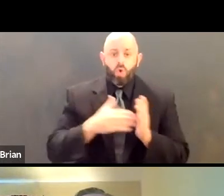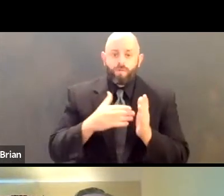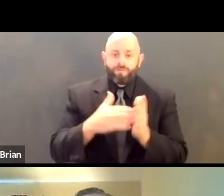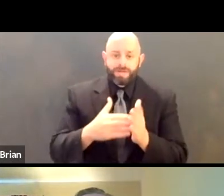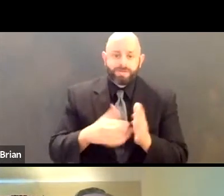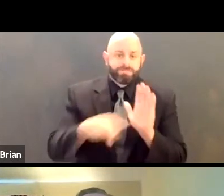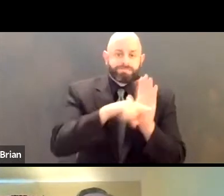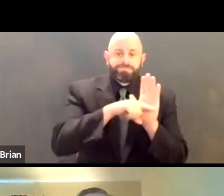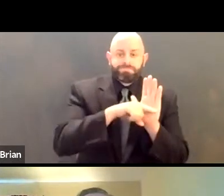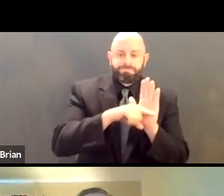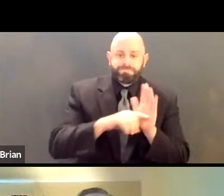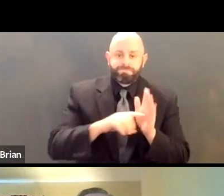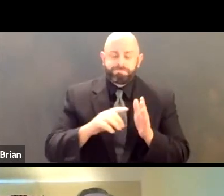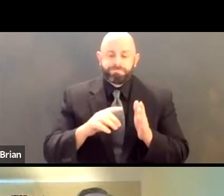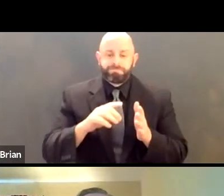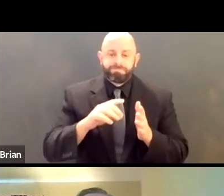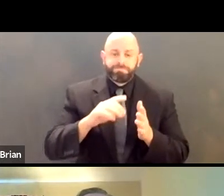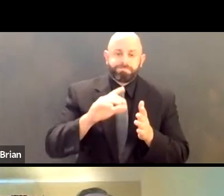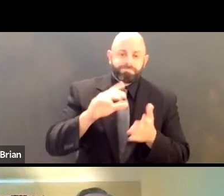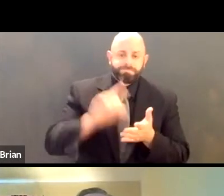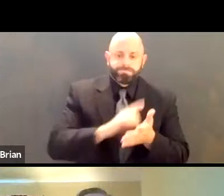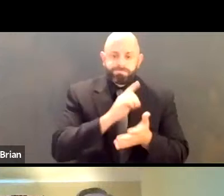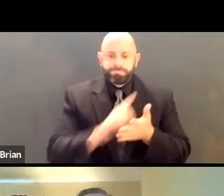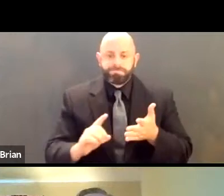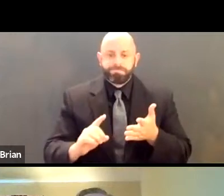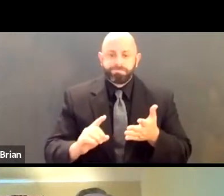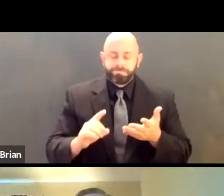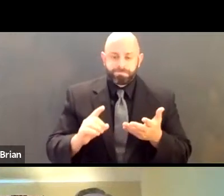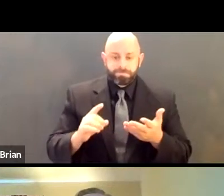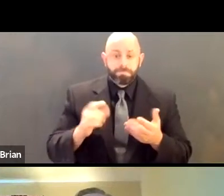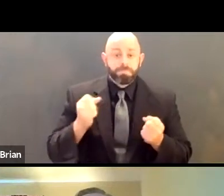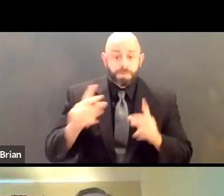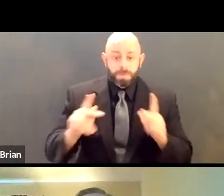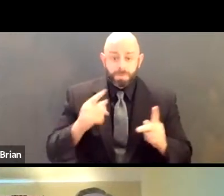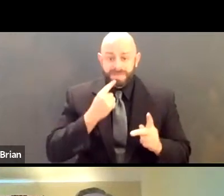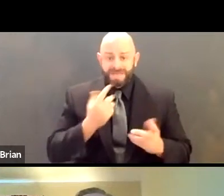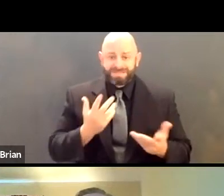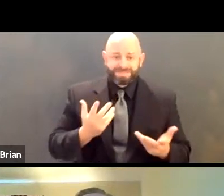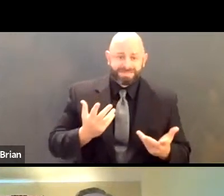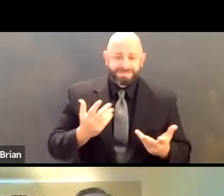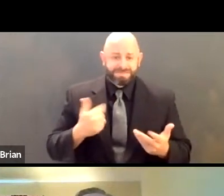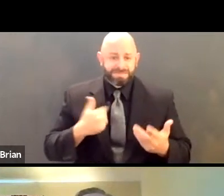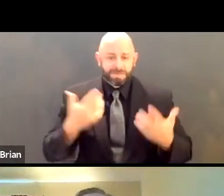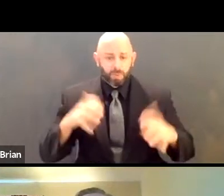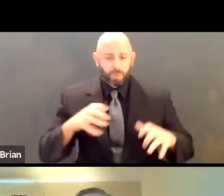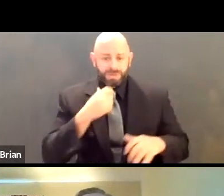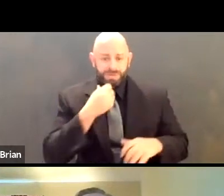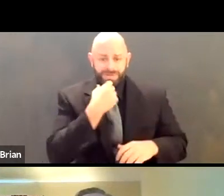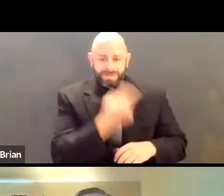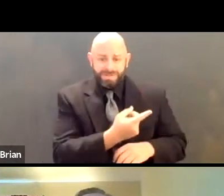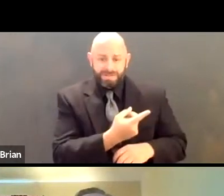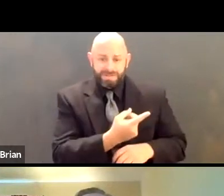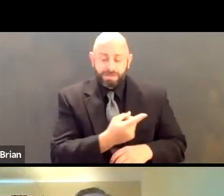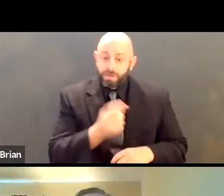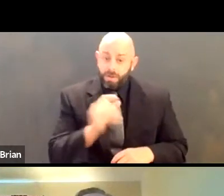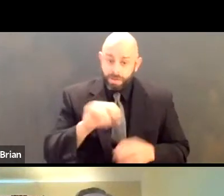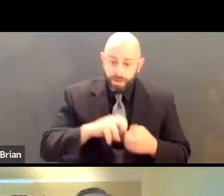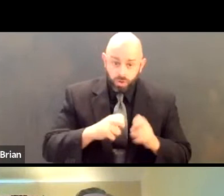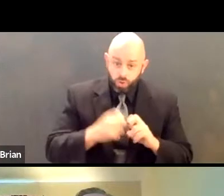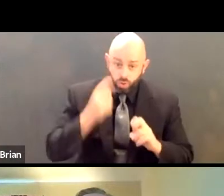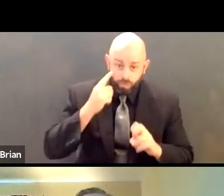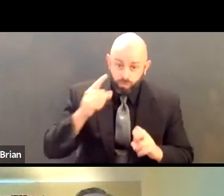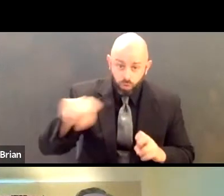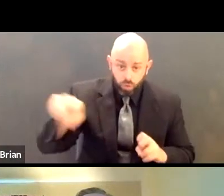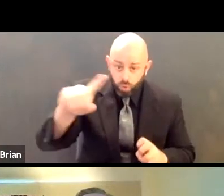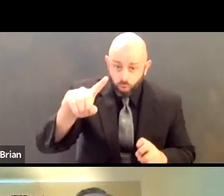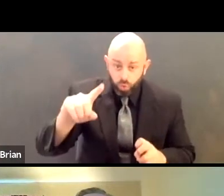know that that is part of the reason that revealing it can be a very difficult decision to make. Was that ever an issue for any of you worrying about